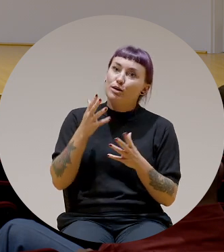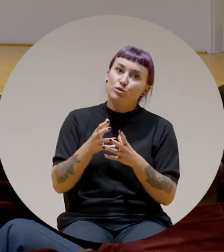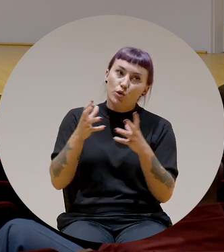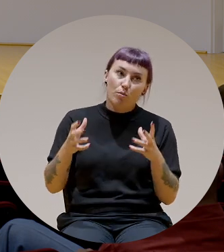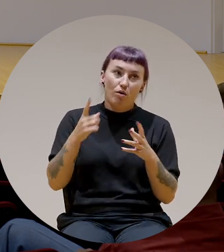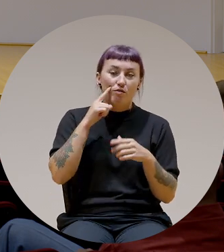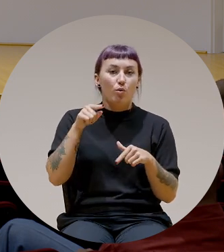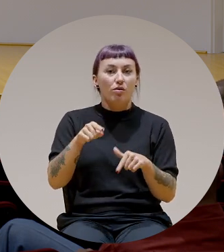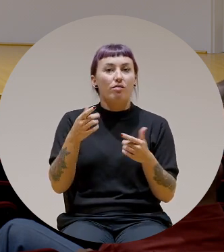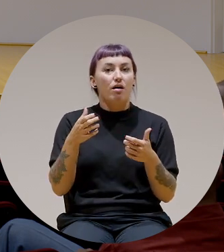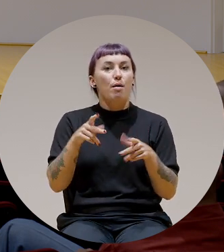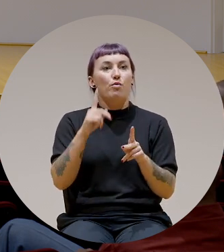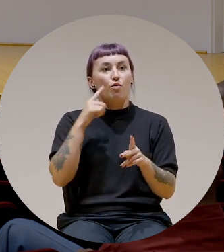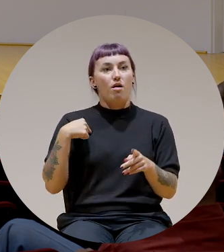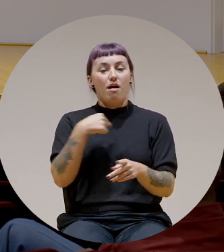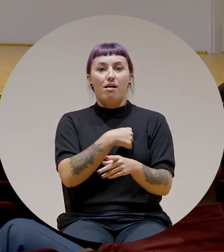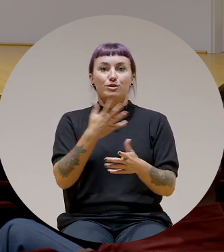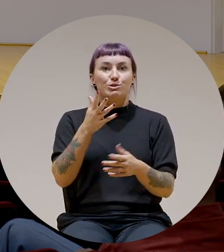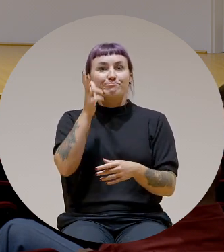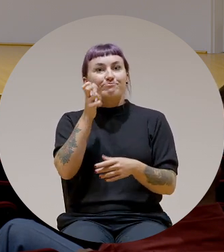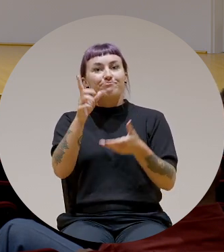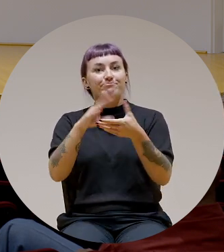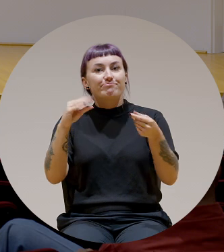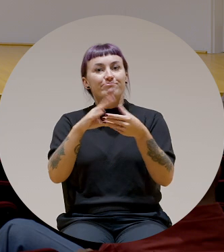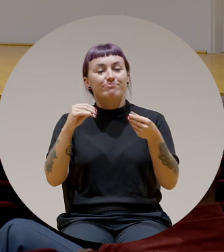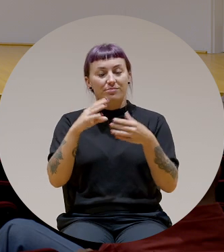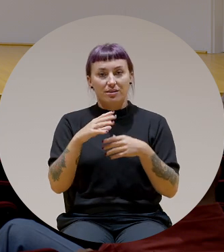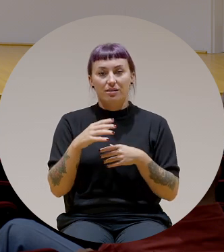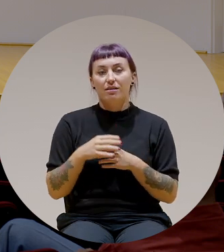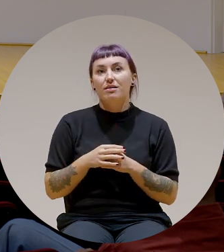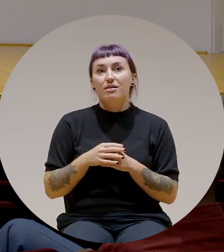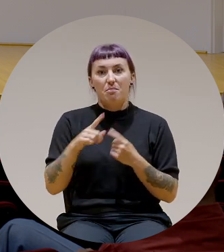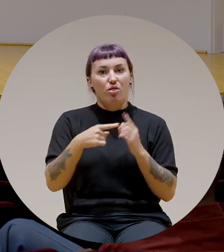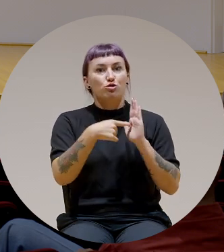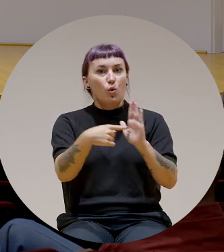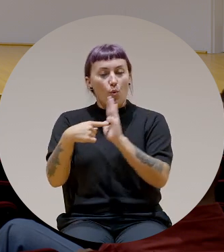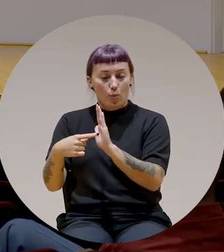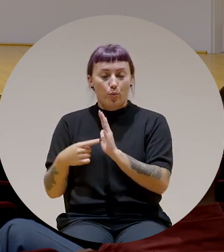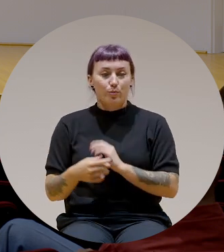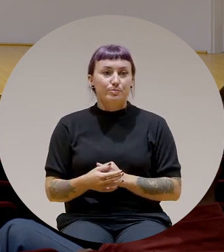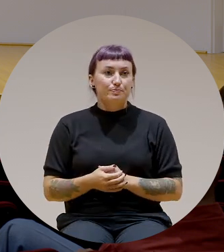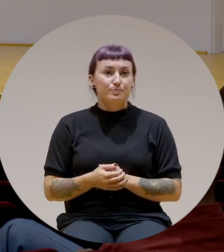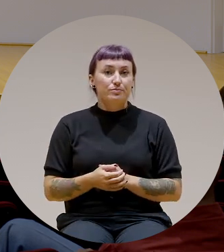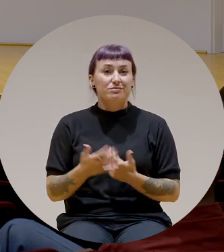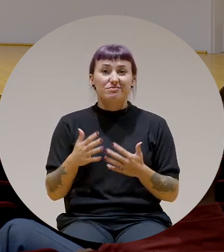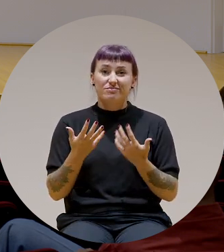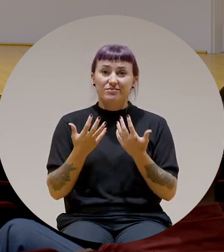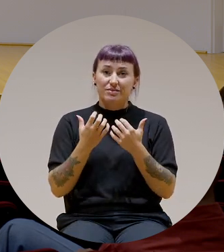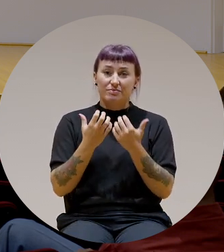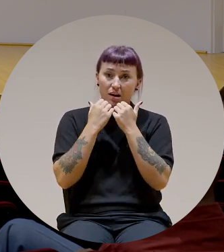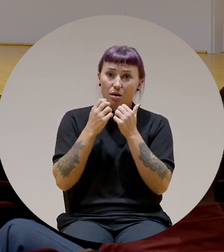Thank you so much for this chance for us to be able to hear you speak on the show. Because this is such a